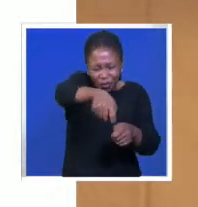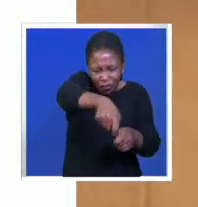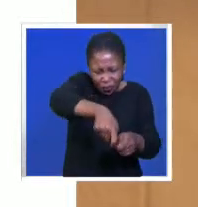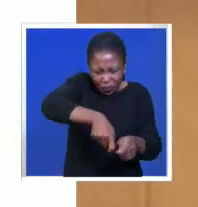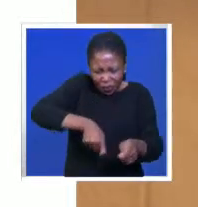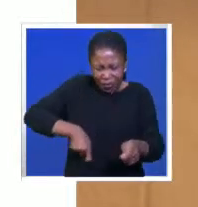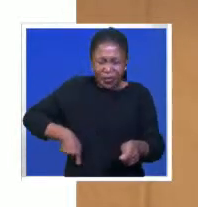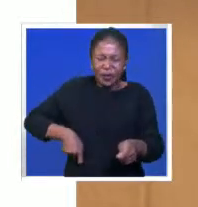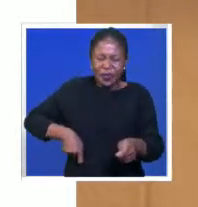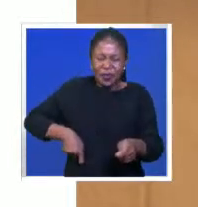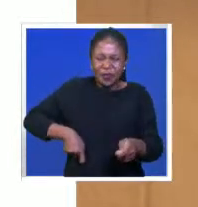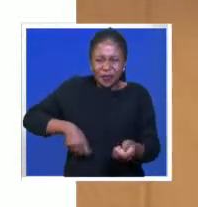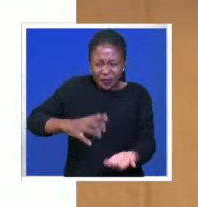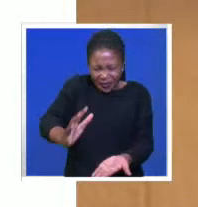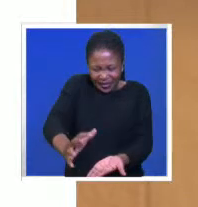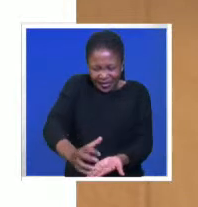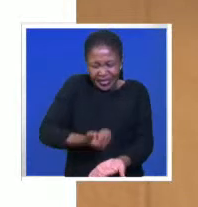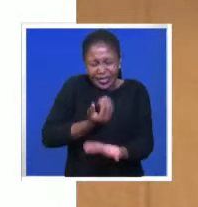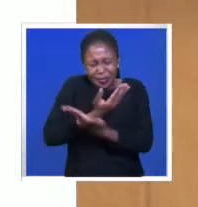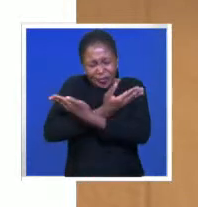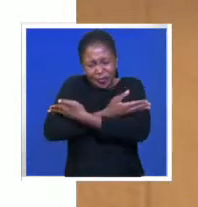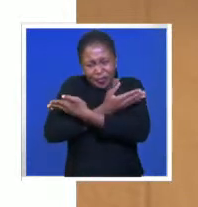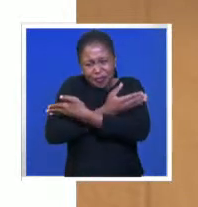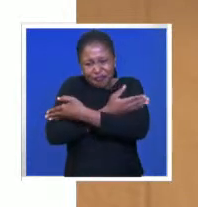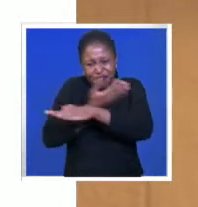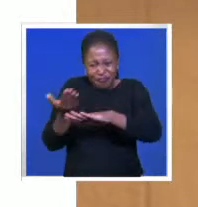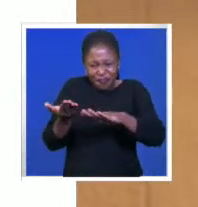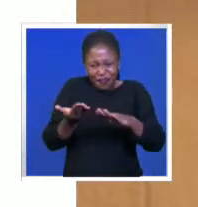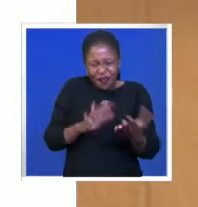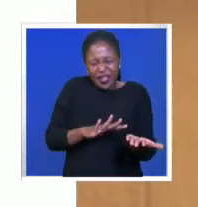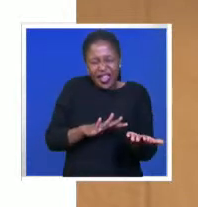and transported it along the gallery.